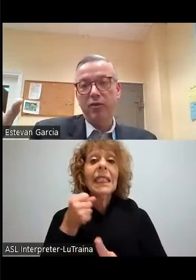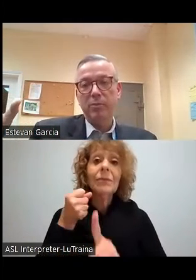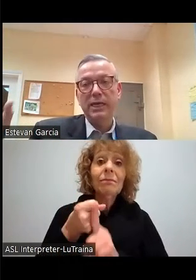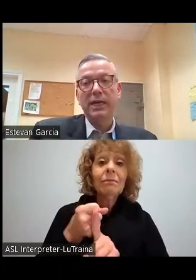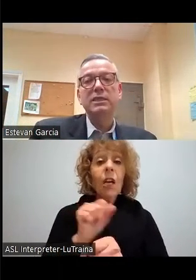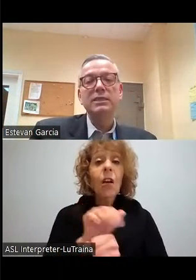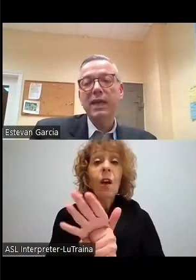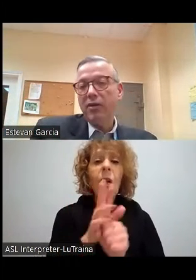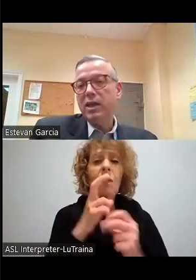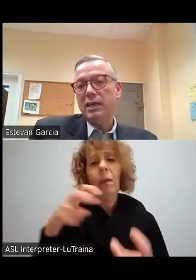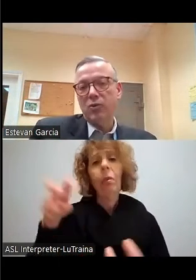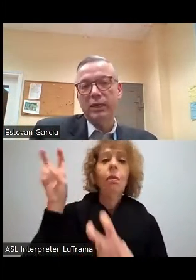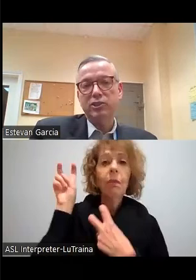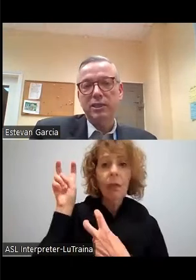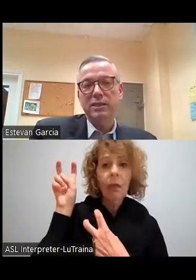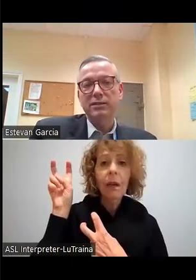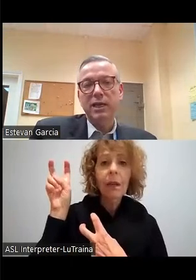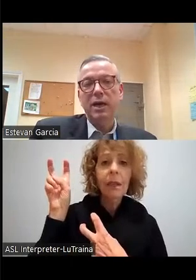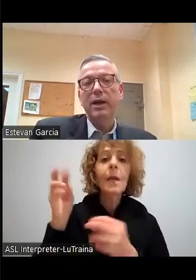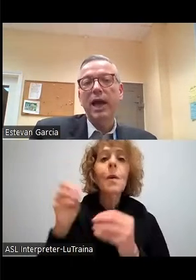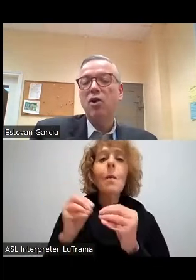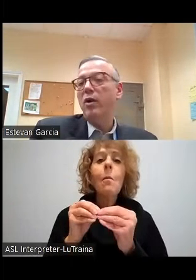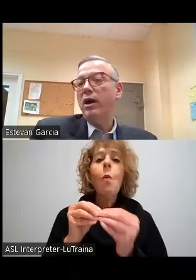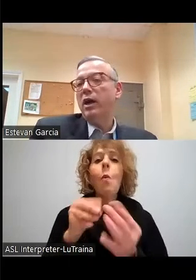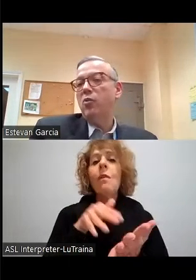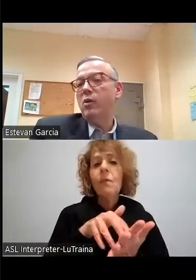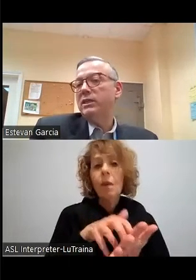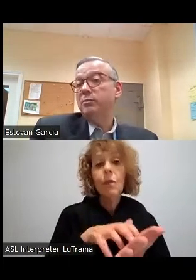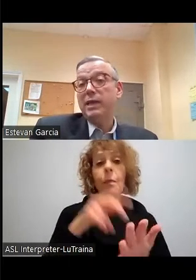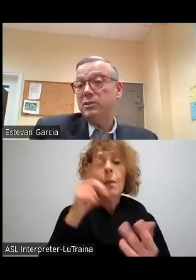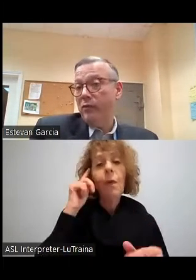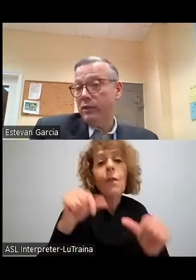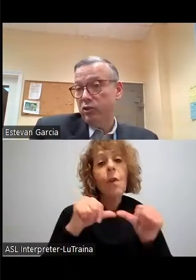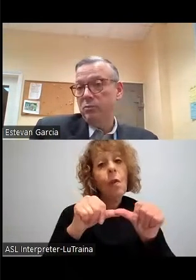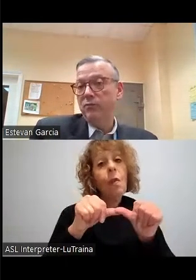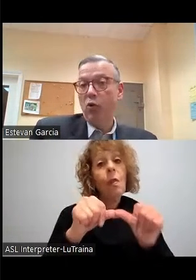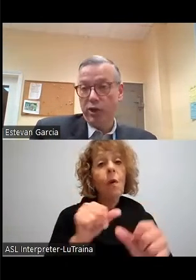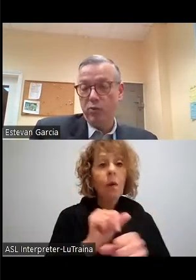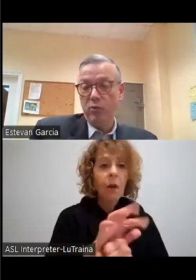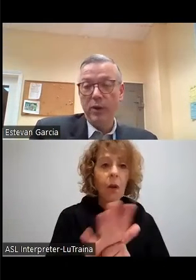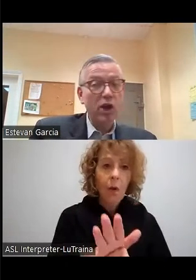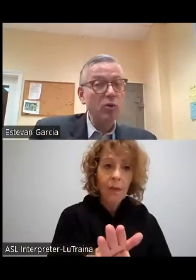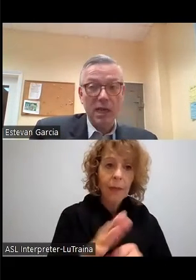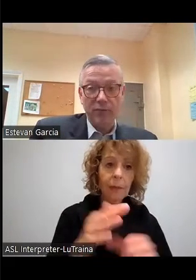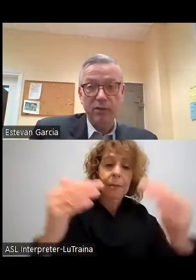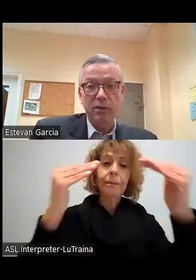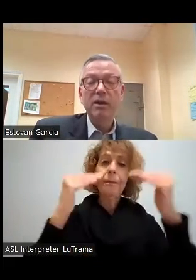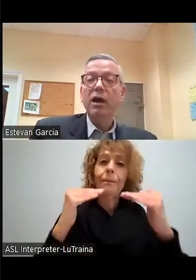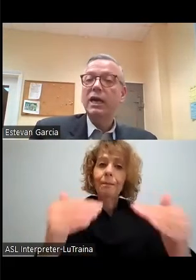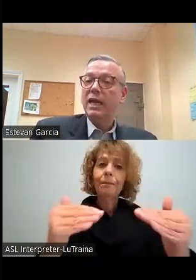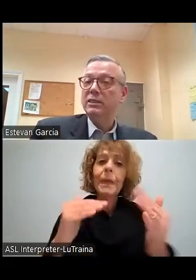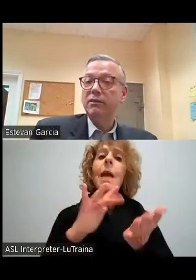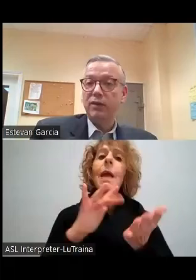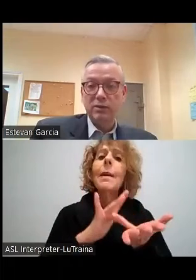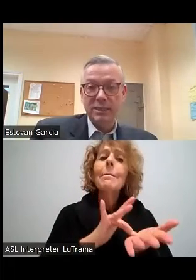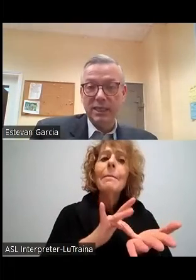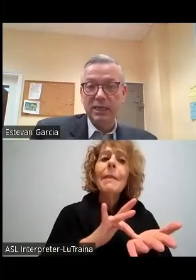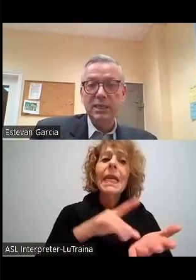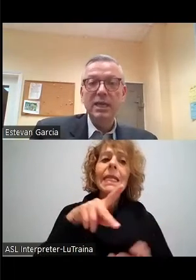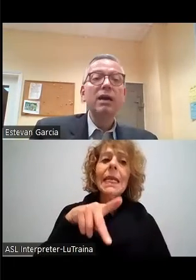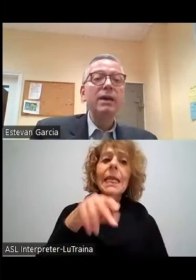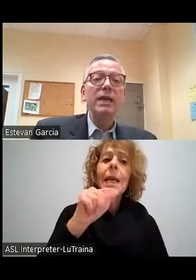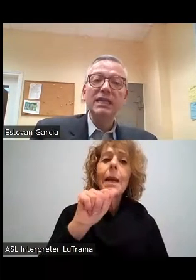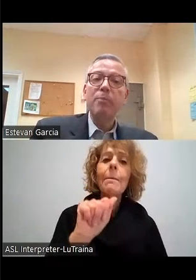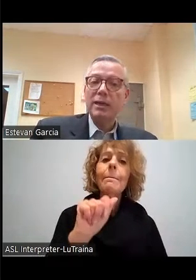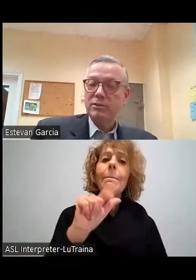vaccines and how they protect us. Now the next question is, what does Paxlovid do for you? We know it's helpful against severe